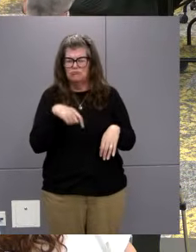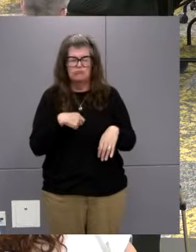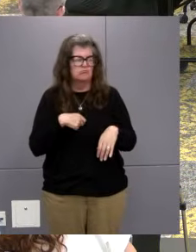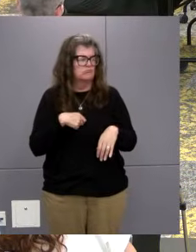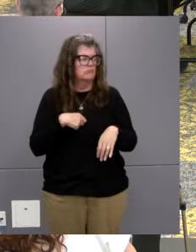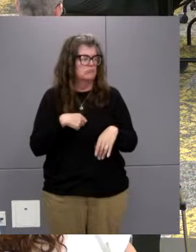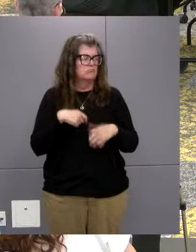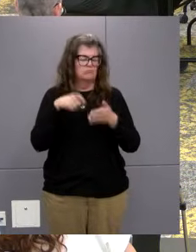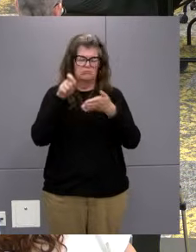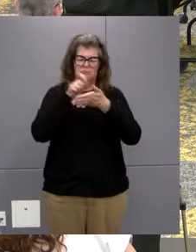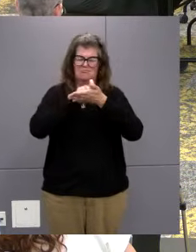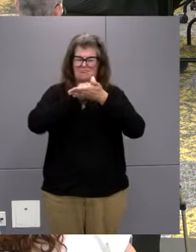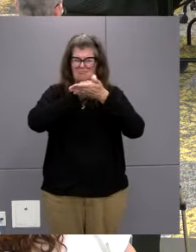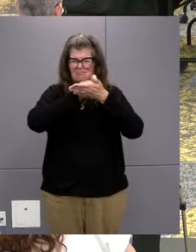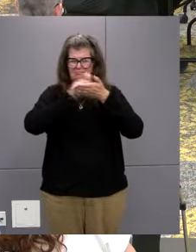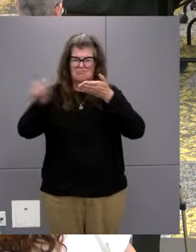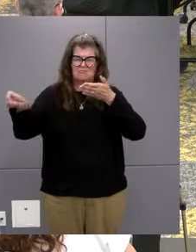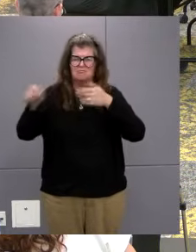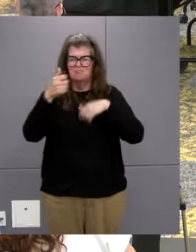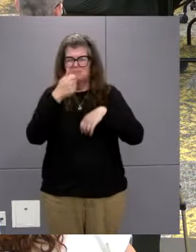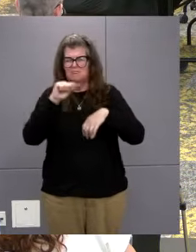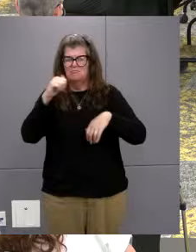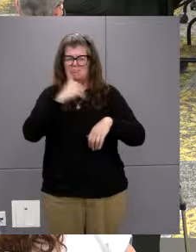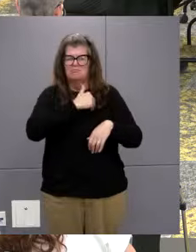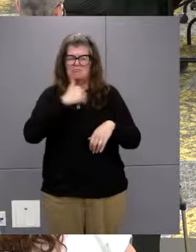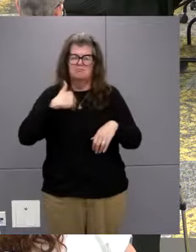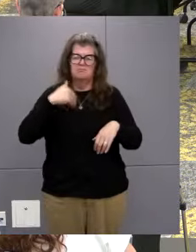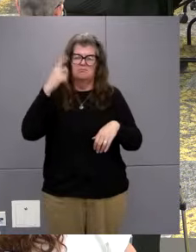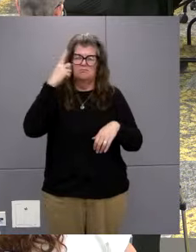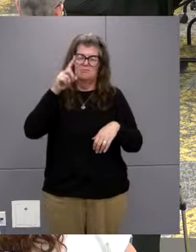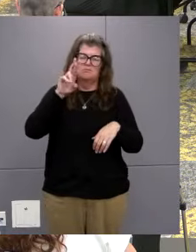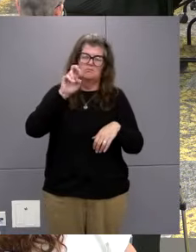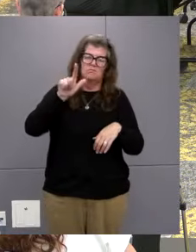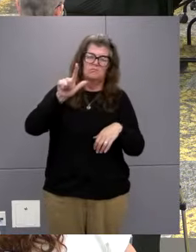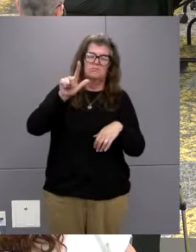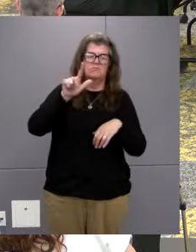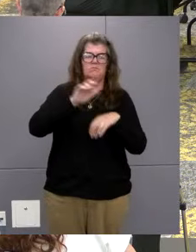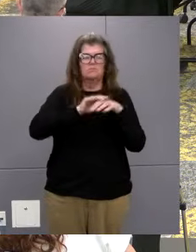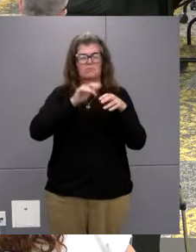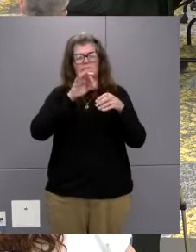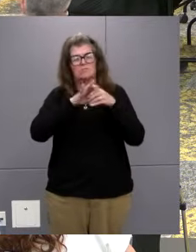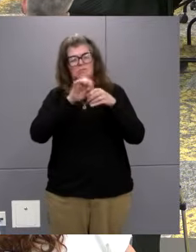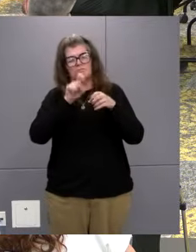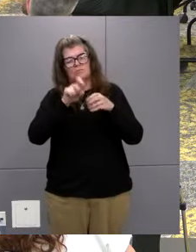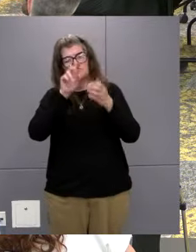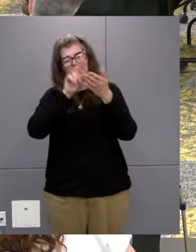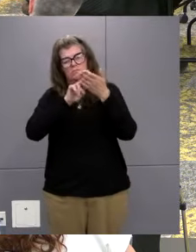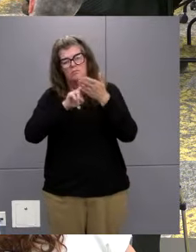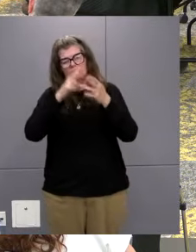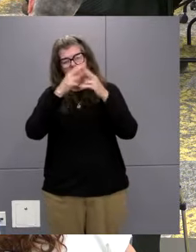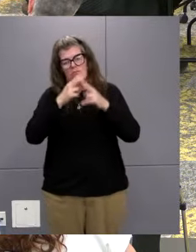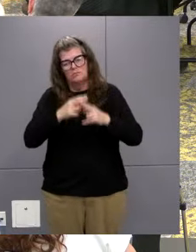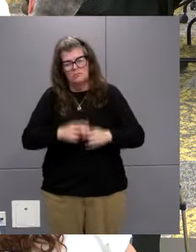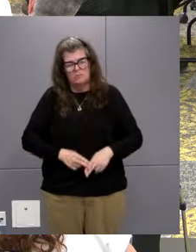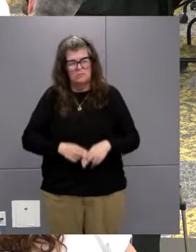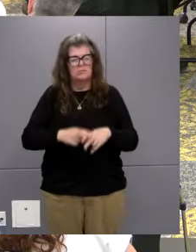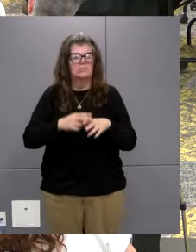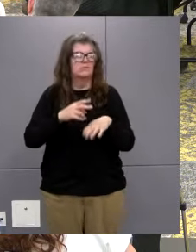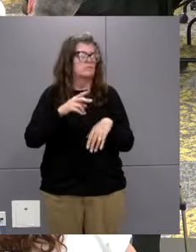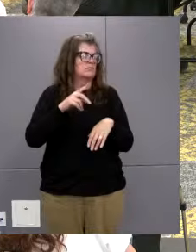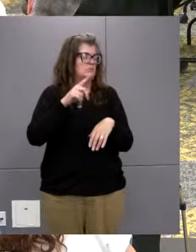off any member for the roll call vote shall record the names of those voting aye, nay, or abstaining